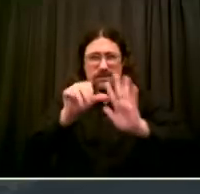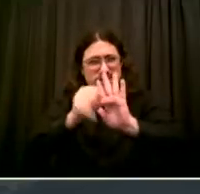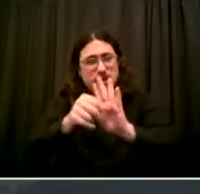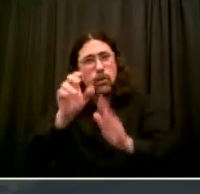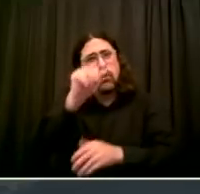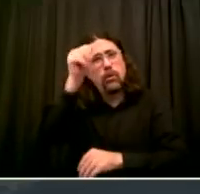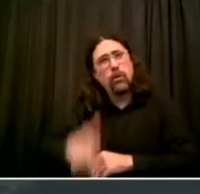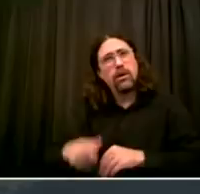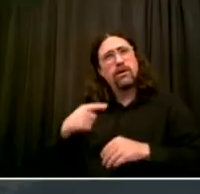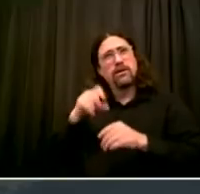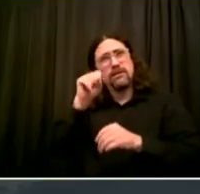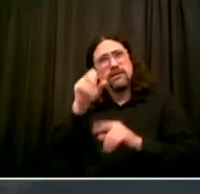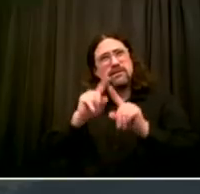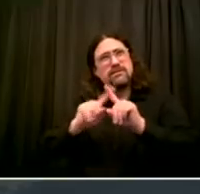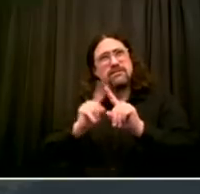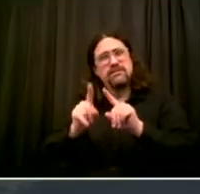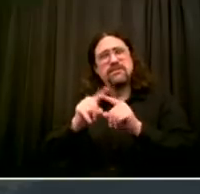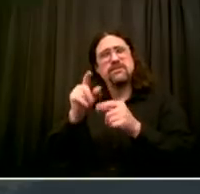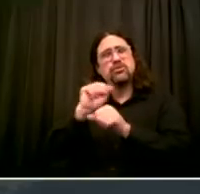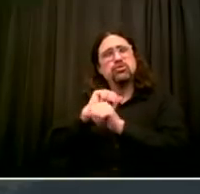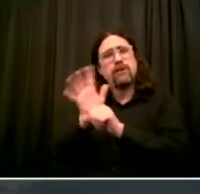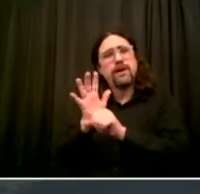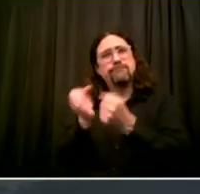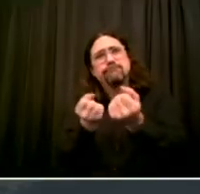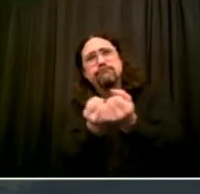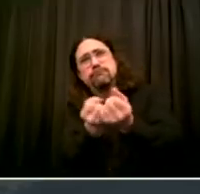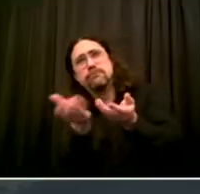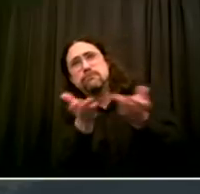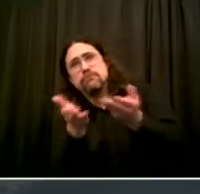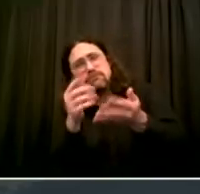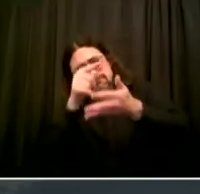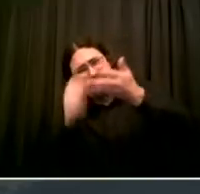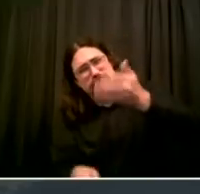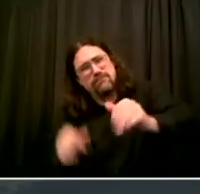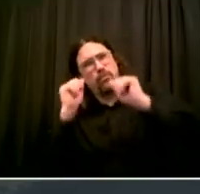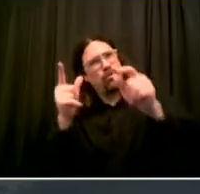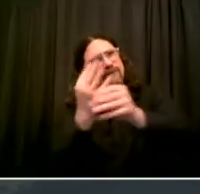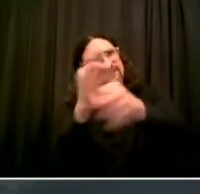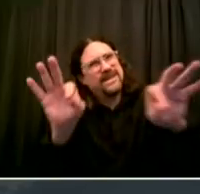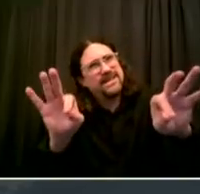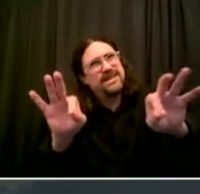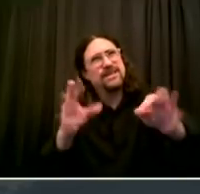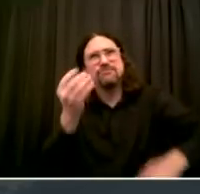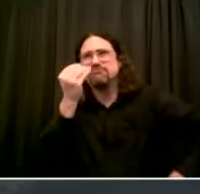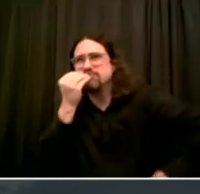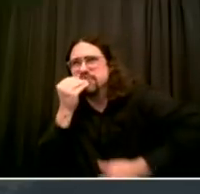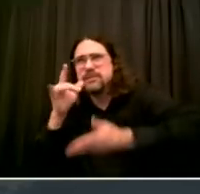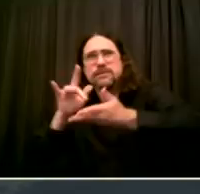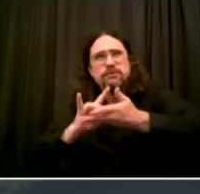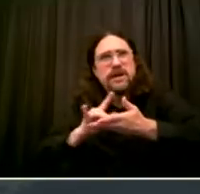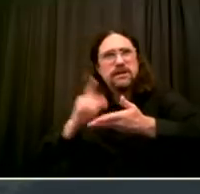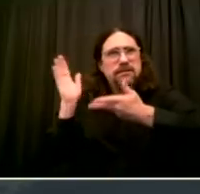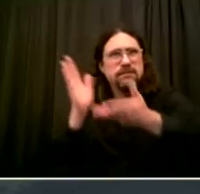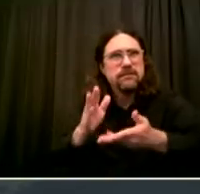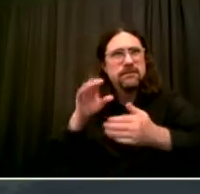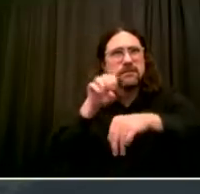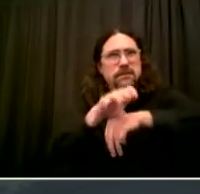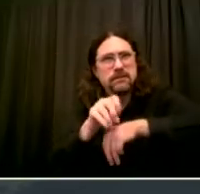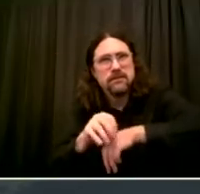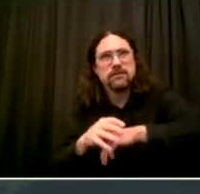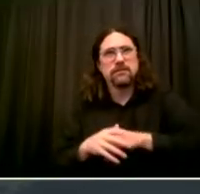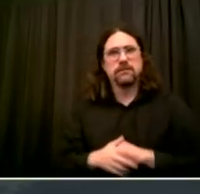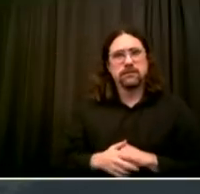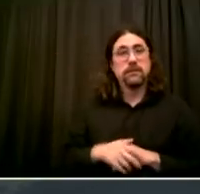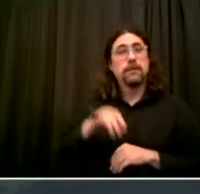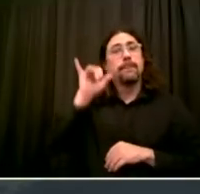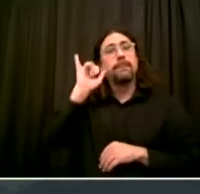need. 200 resource navigators are being brought on citywide. They will be your point person for anything